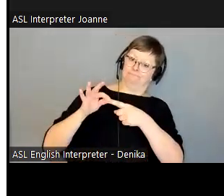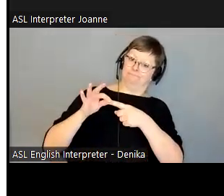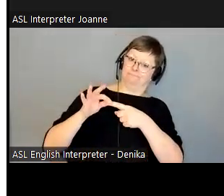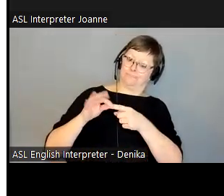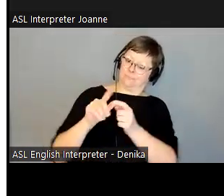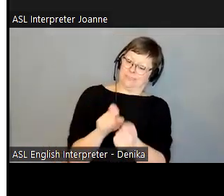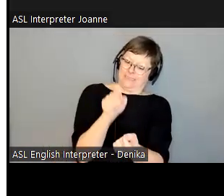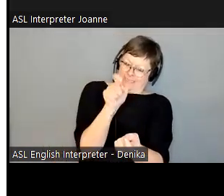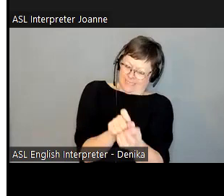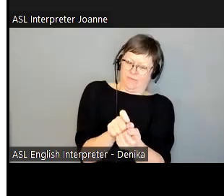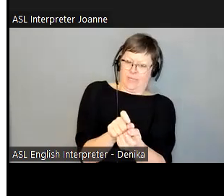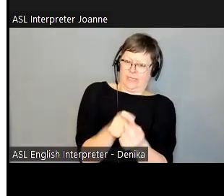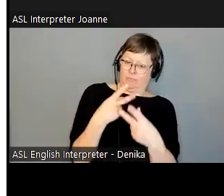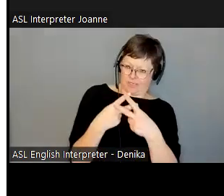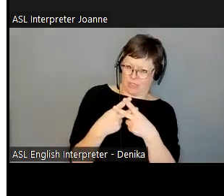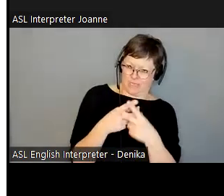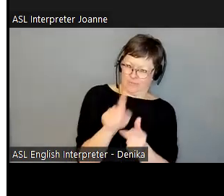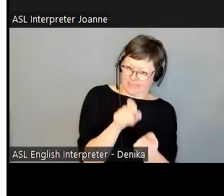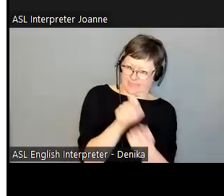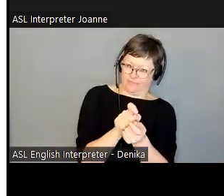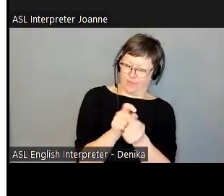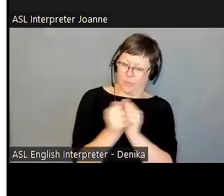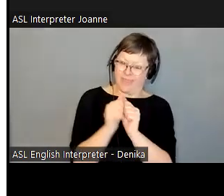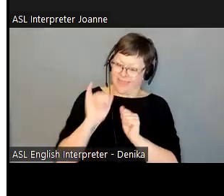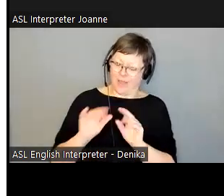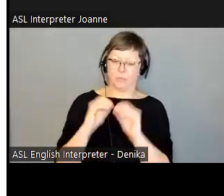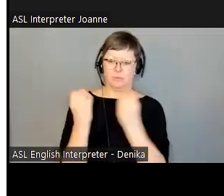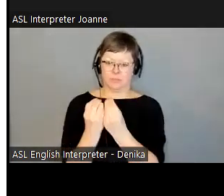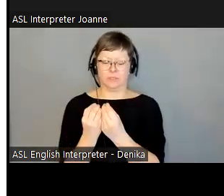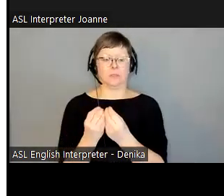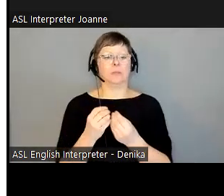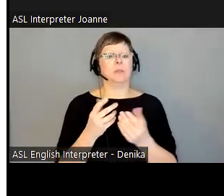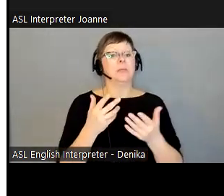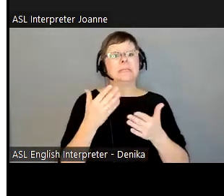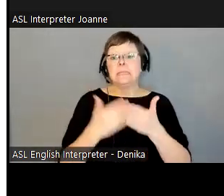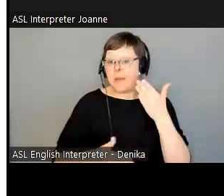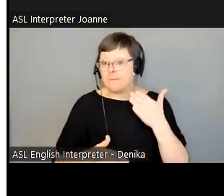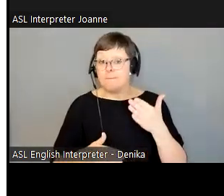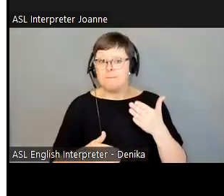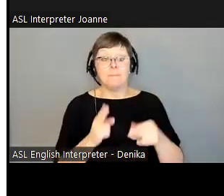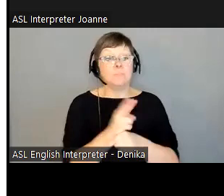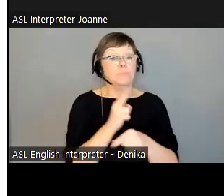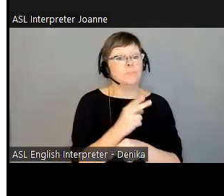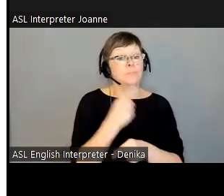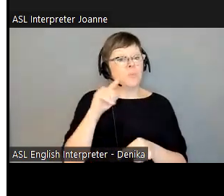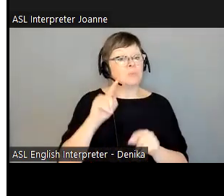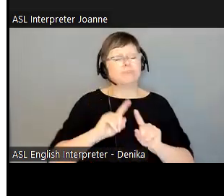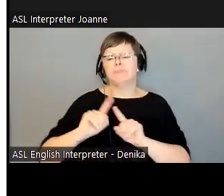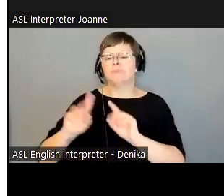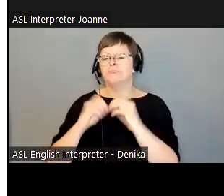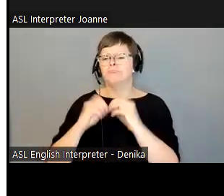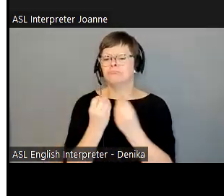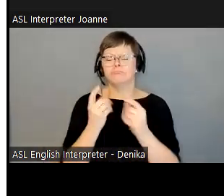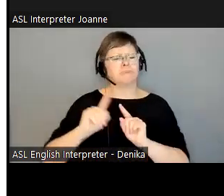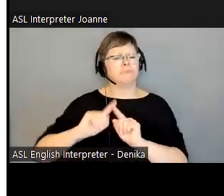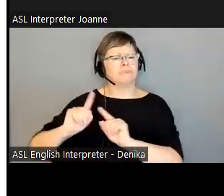content relevant hashtags. So there are some that are used for different organizations.